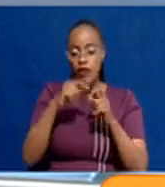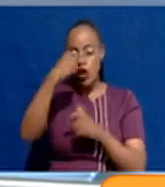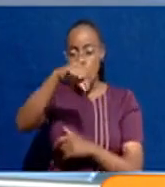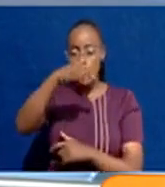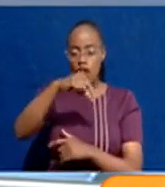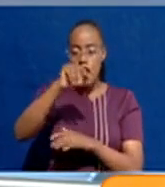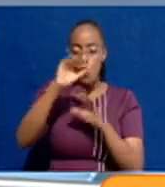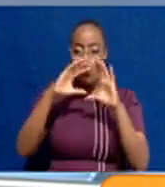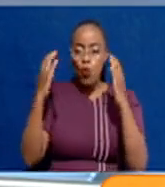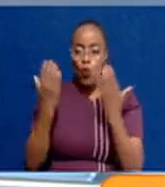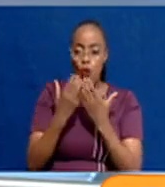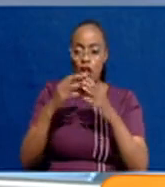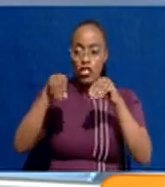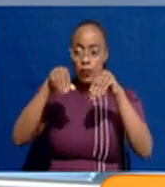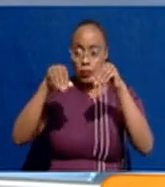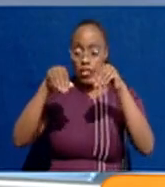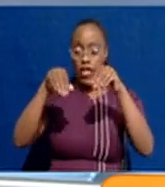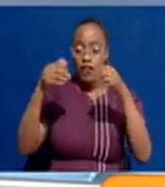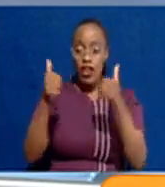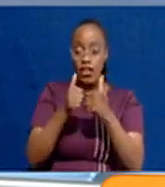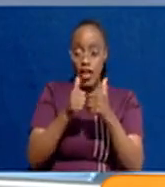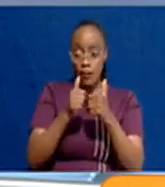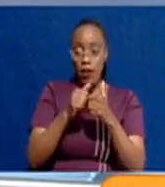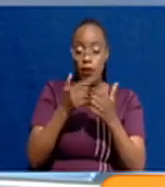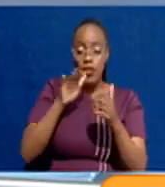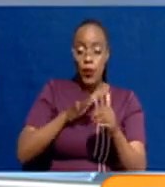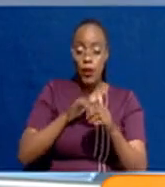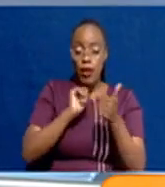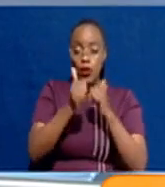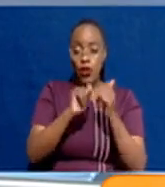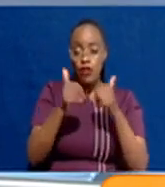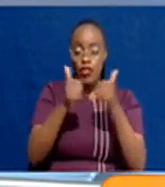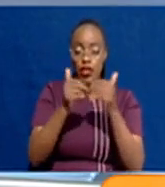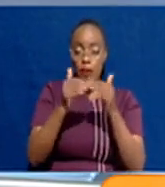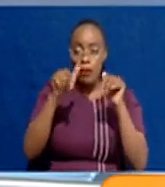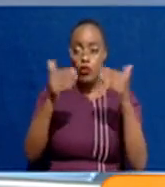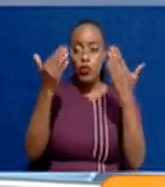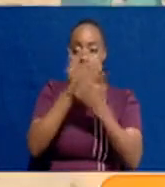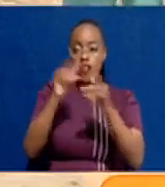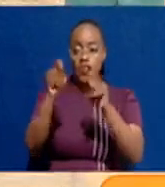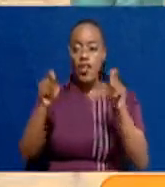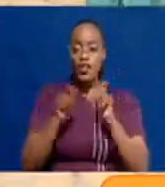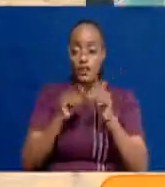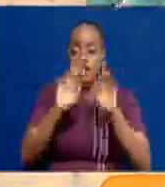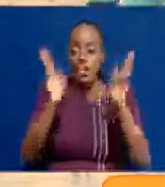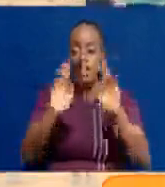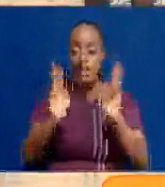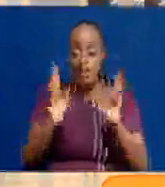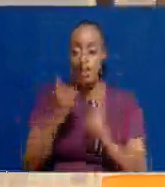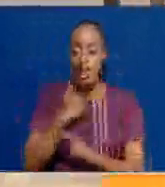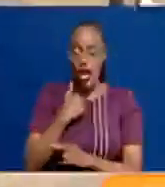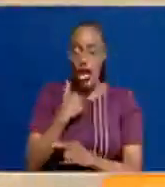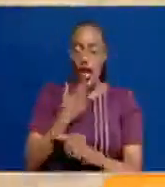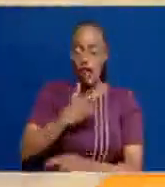World Beach Games going by the draw in the women's competition. The games open tonight and the team is adequately prepared, having camped